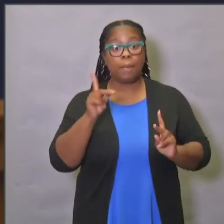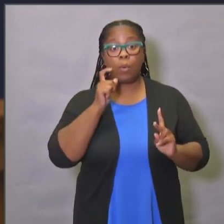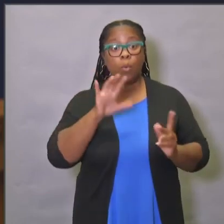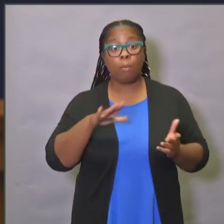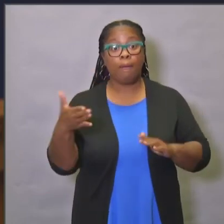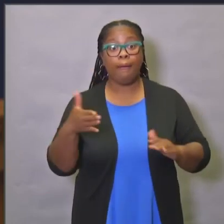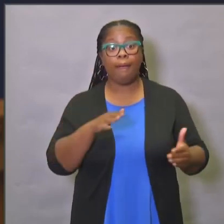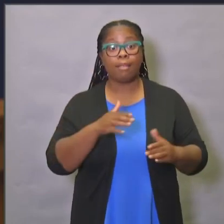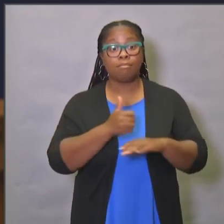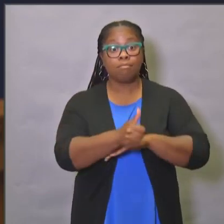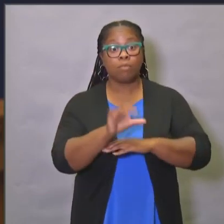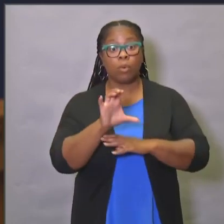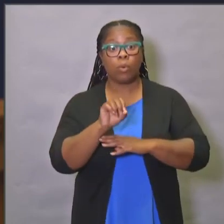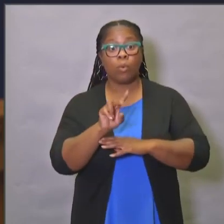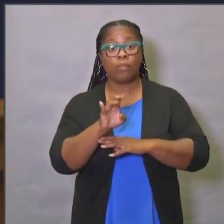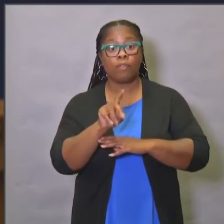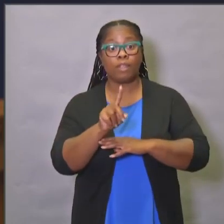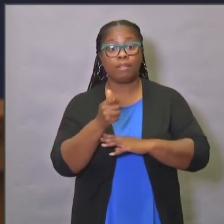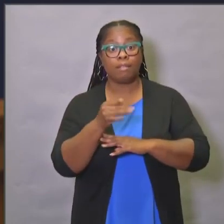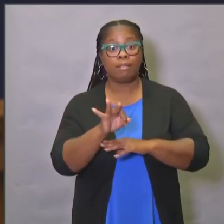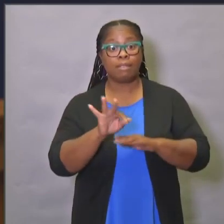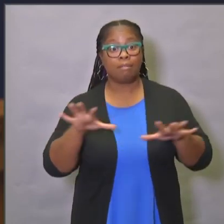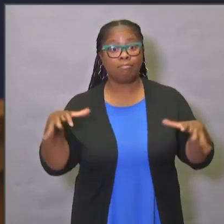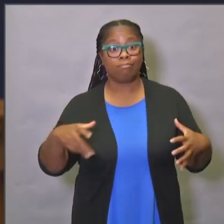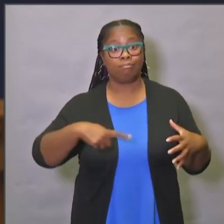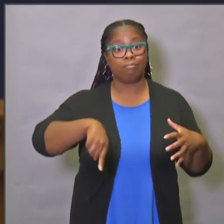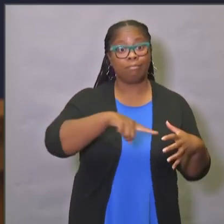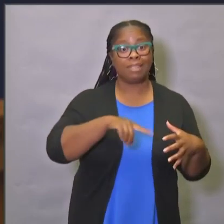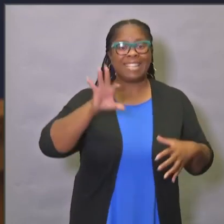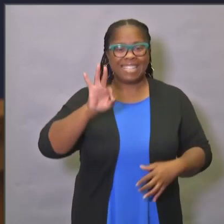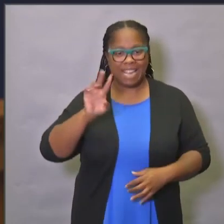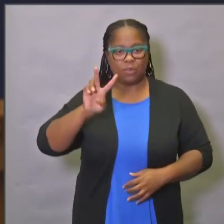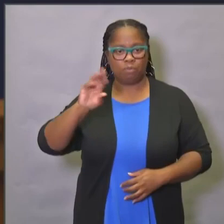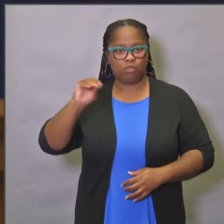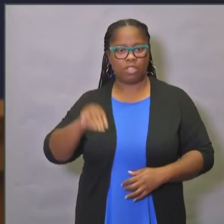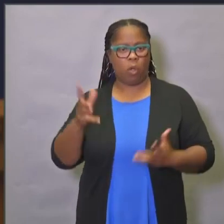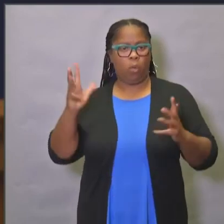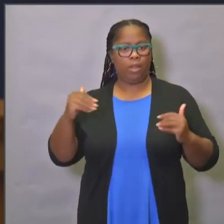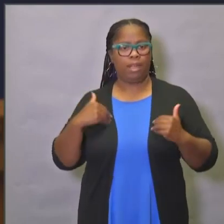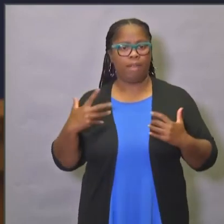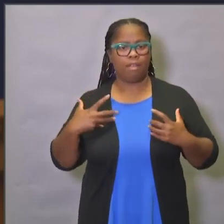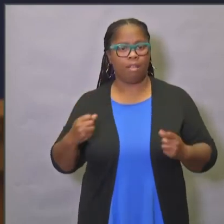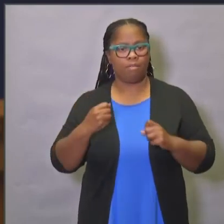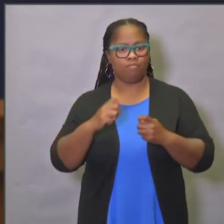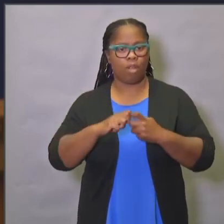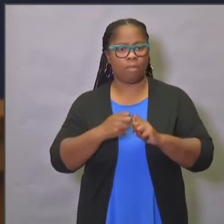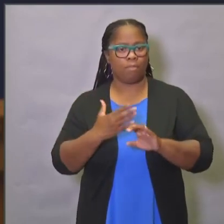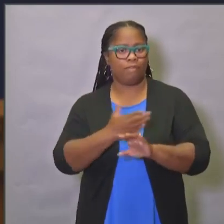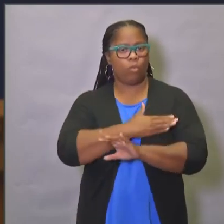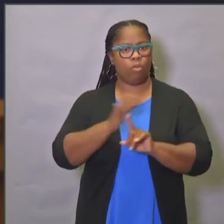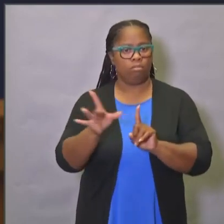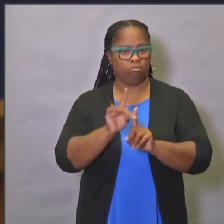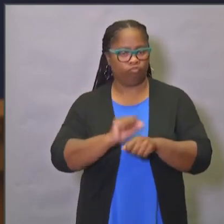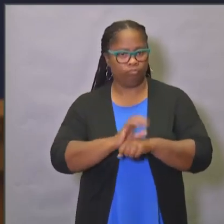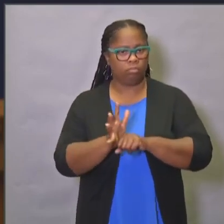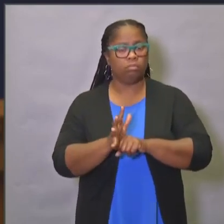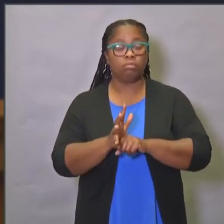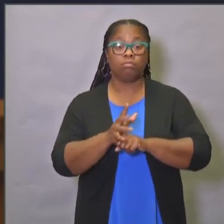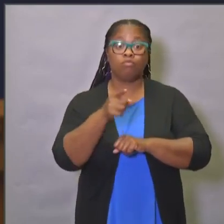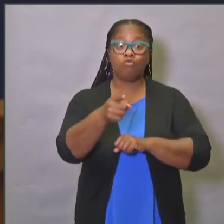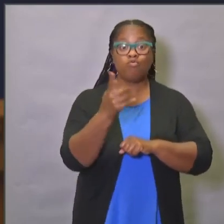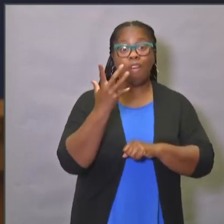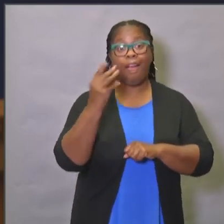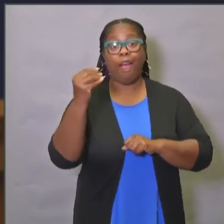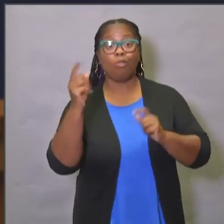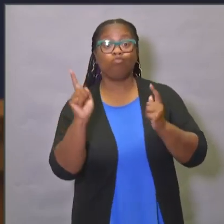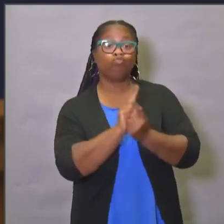from COVID-19 had an underlying health condition. As we're out in our day-to-day lives, it's impossible to know exactly